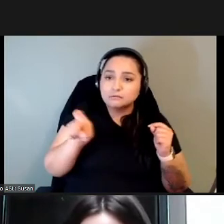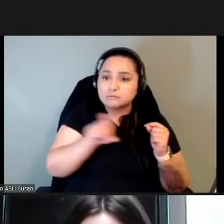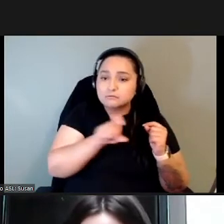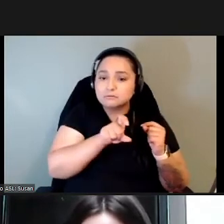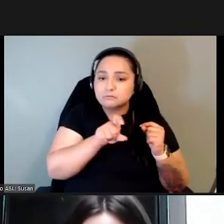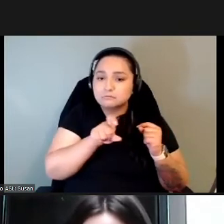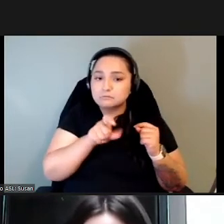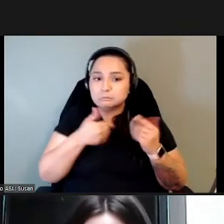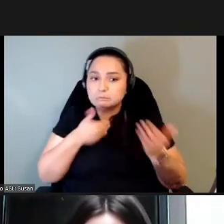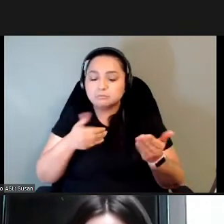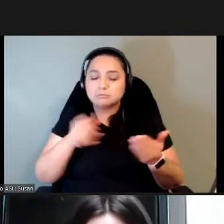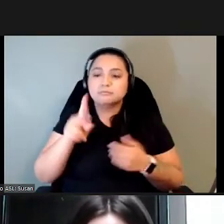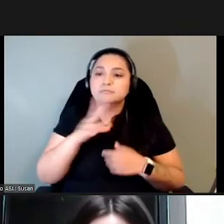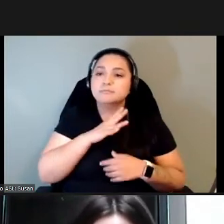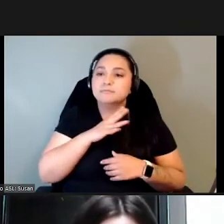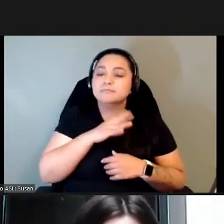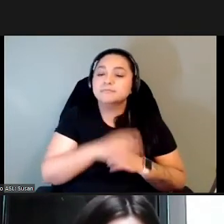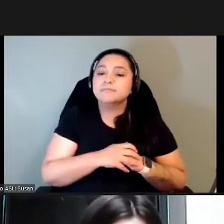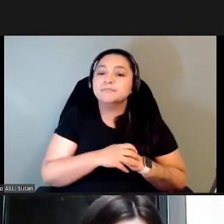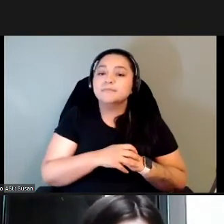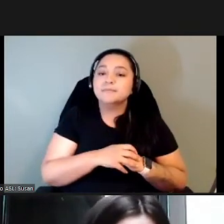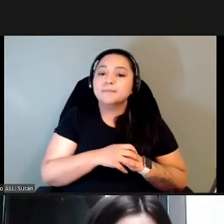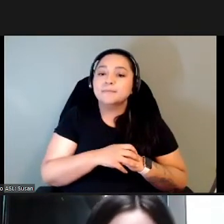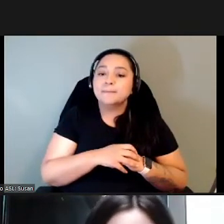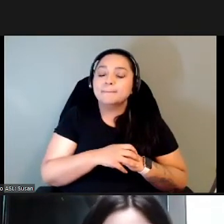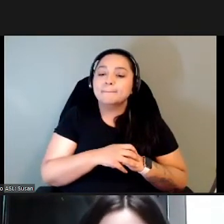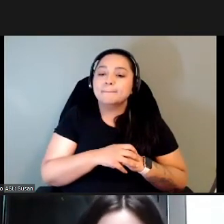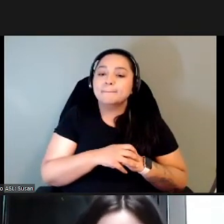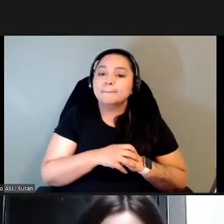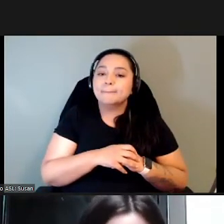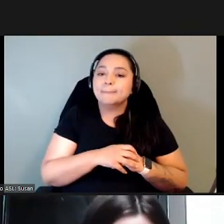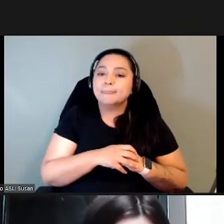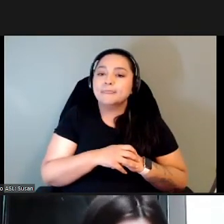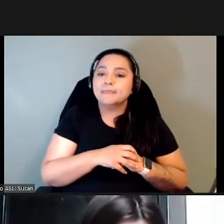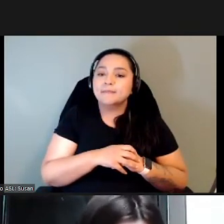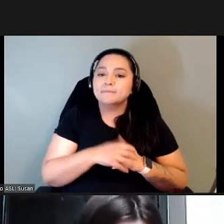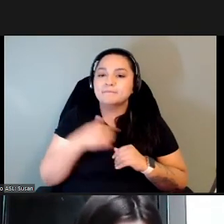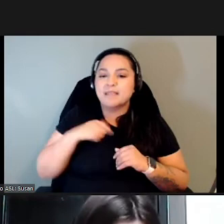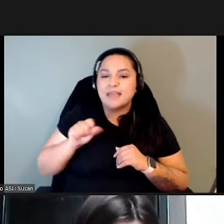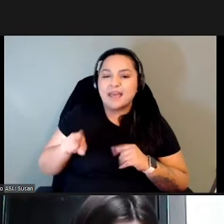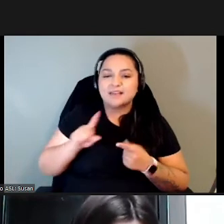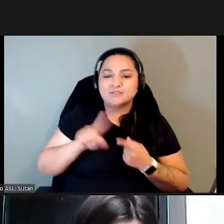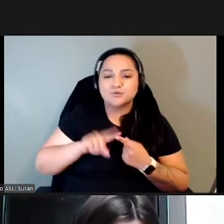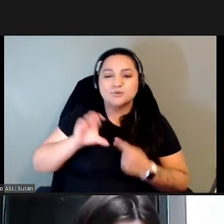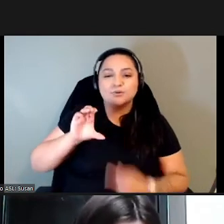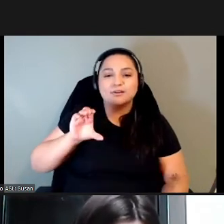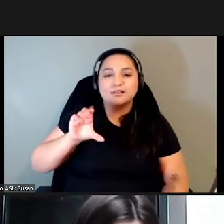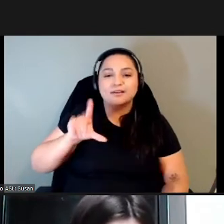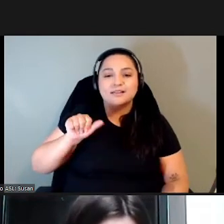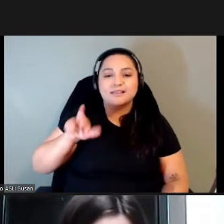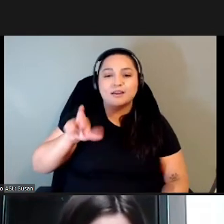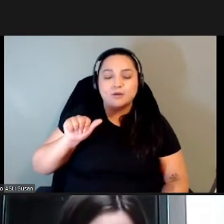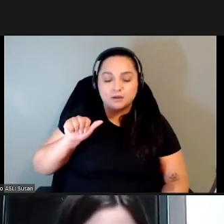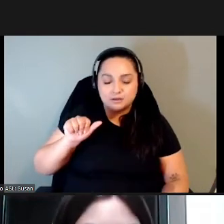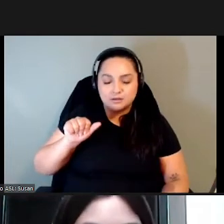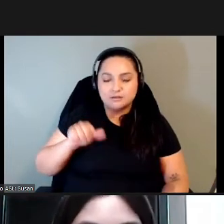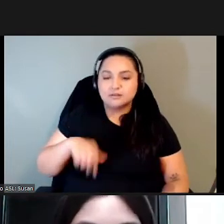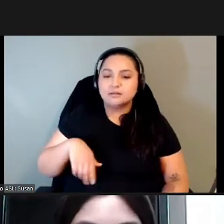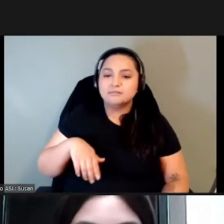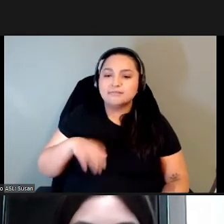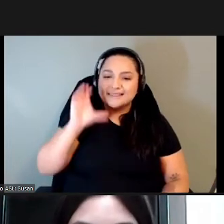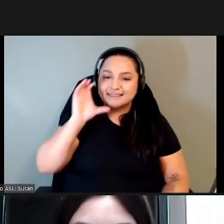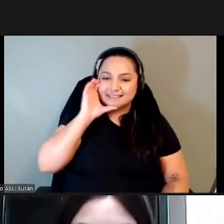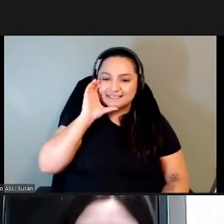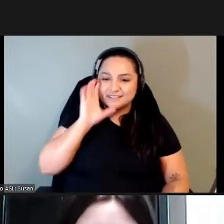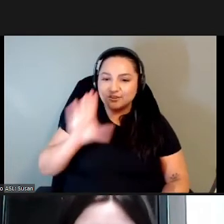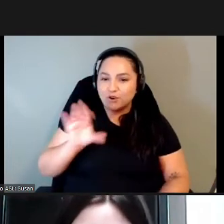Okay, great. Because Clara, in listening to your work, I'm really called to the